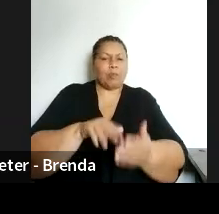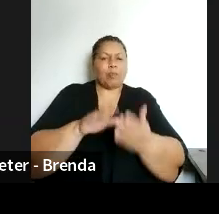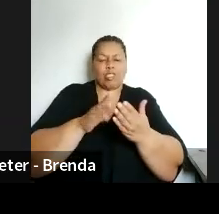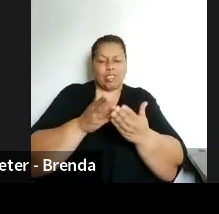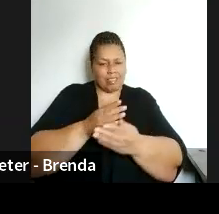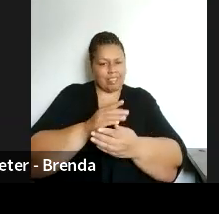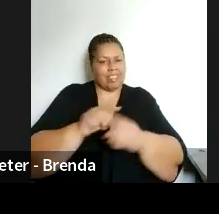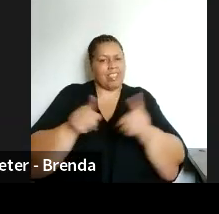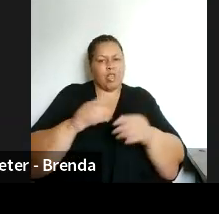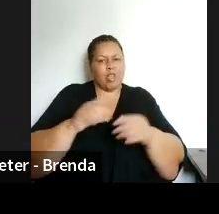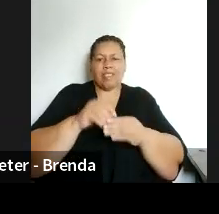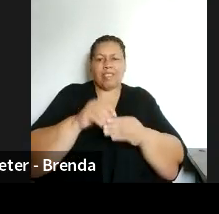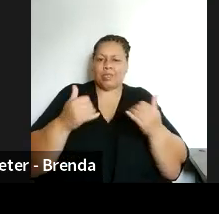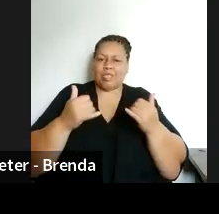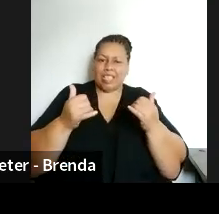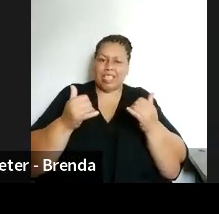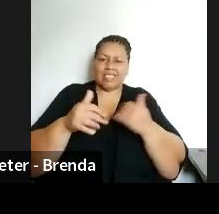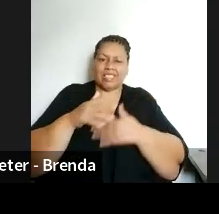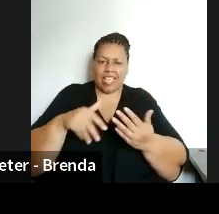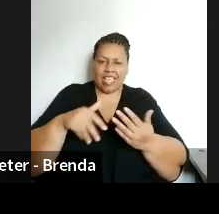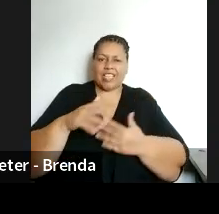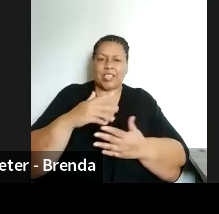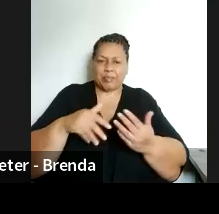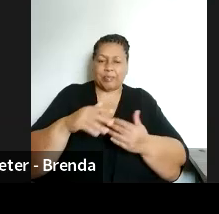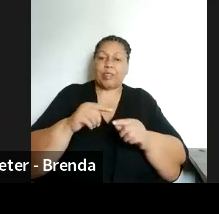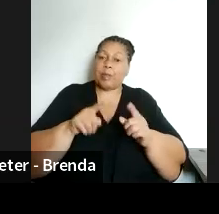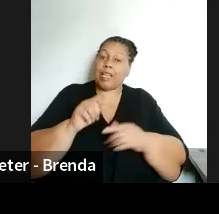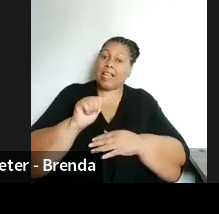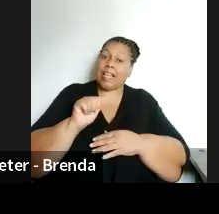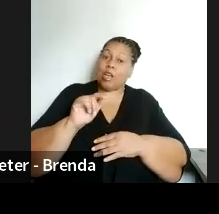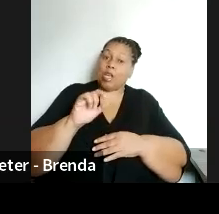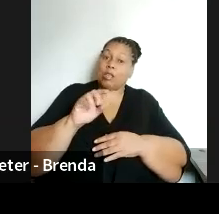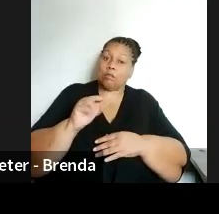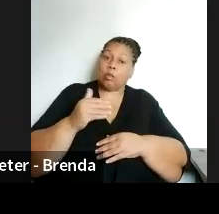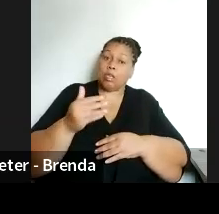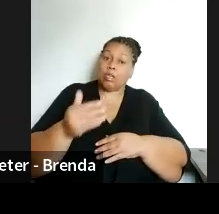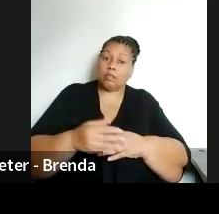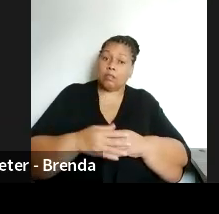within today's society. So go ahead, Erin.